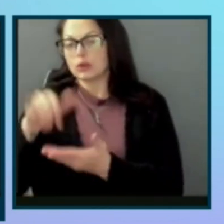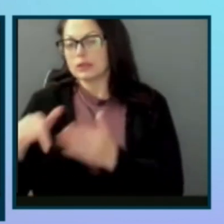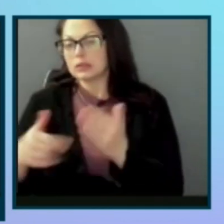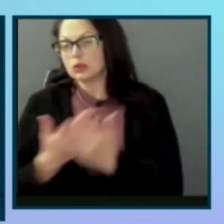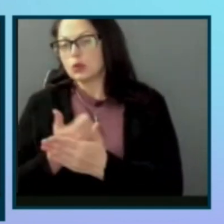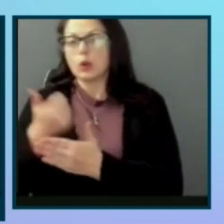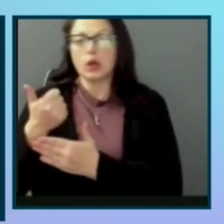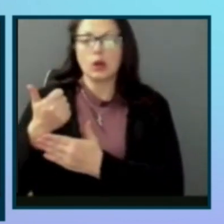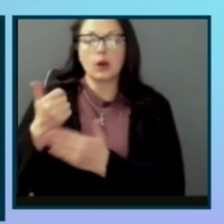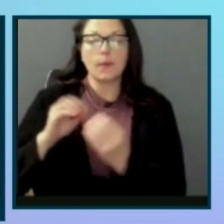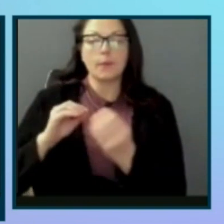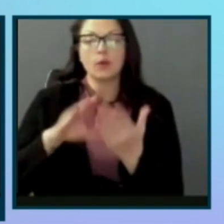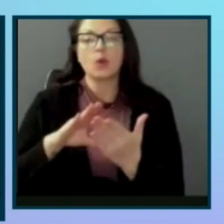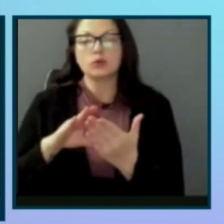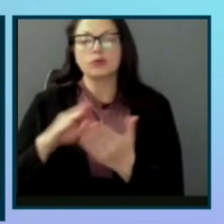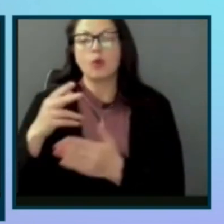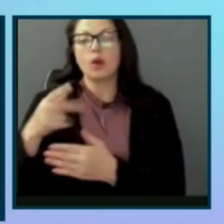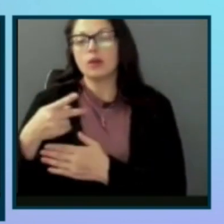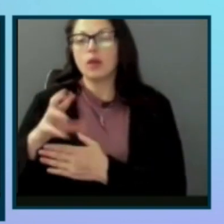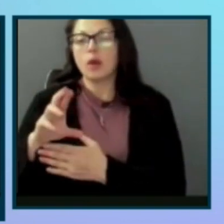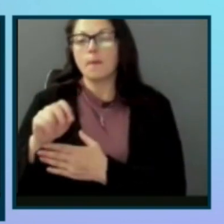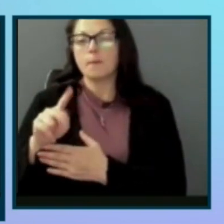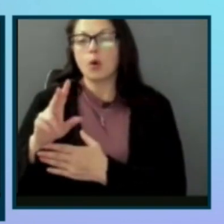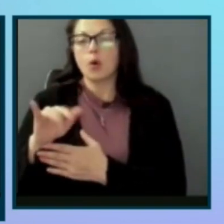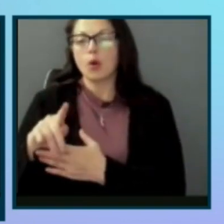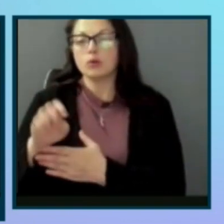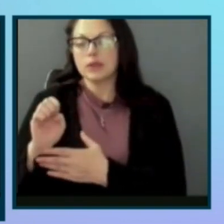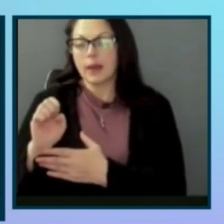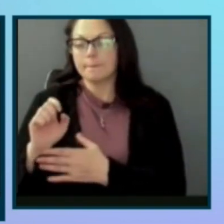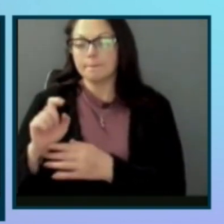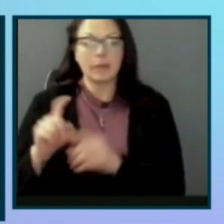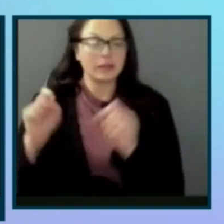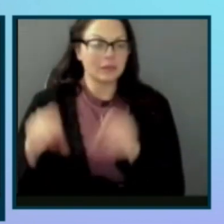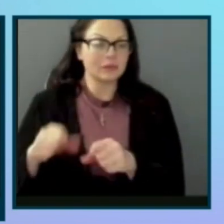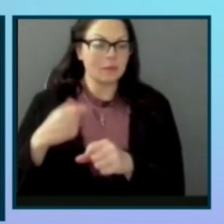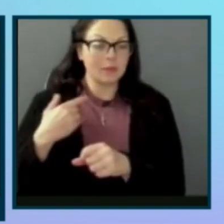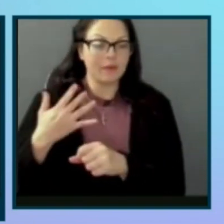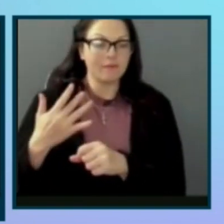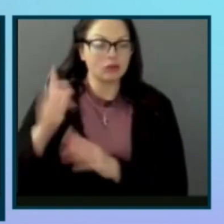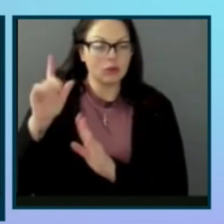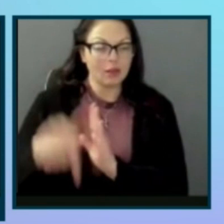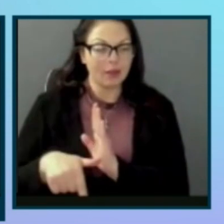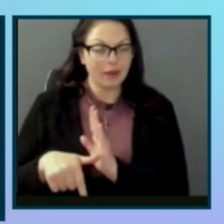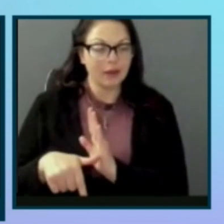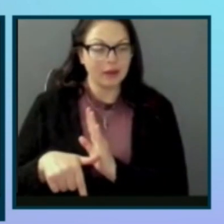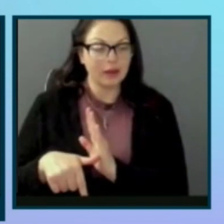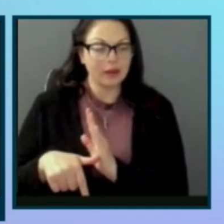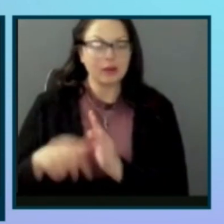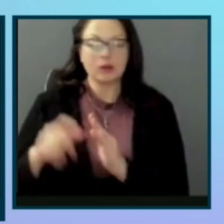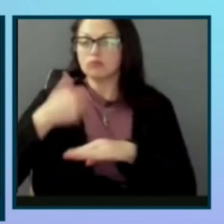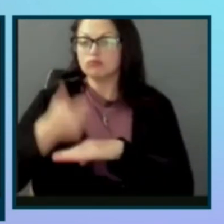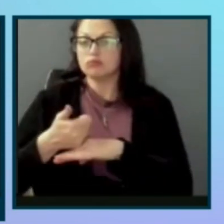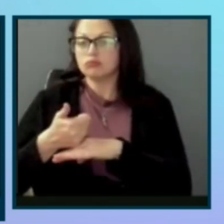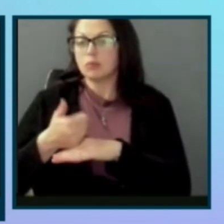to doing the prototyping. It's possible that maybe eventually down the road, tools could be built out that make that whole process a little